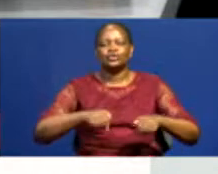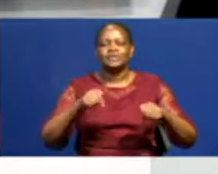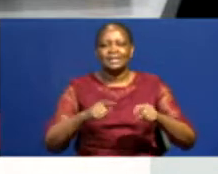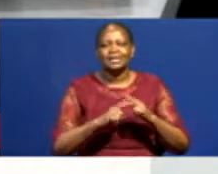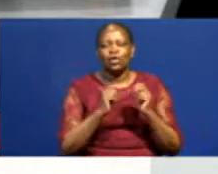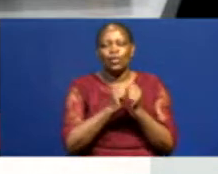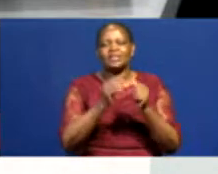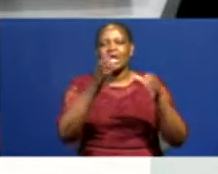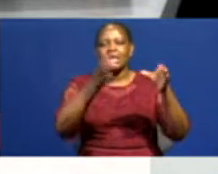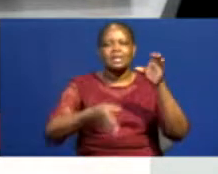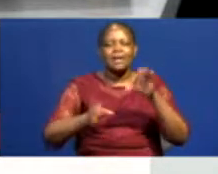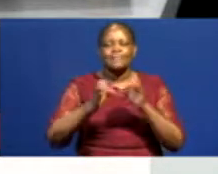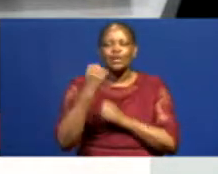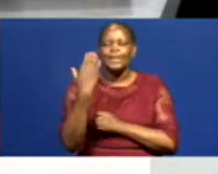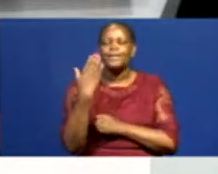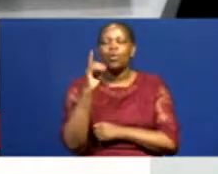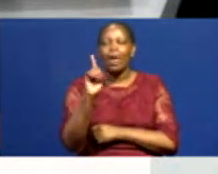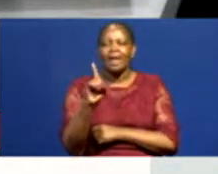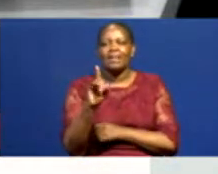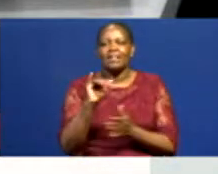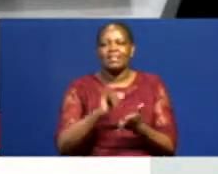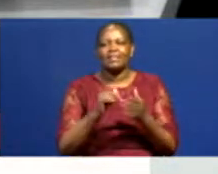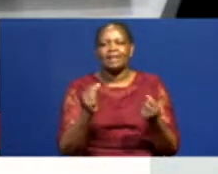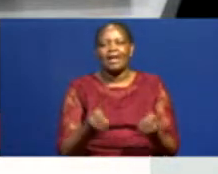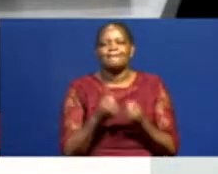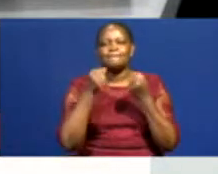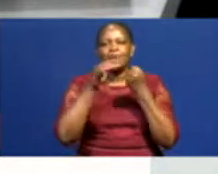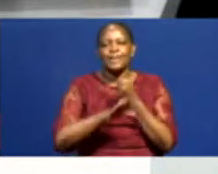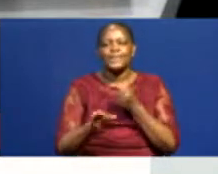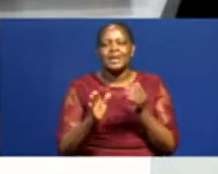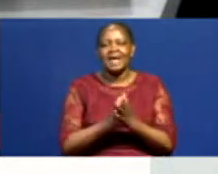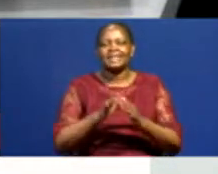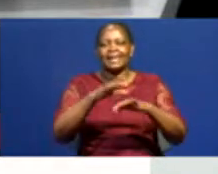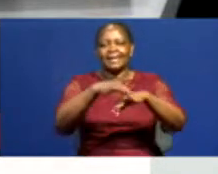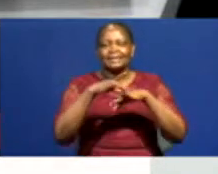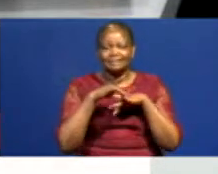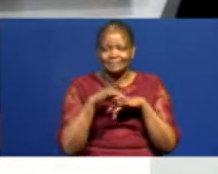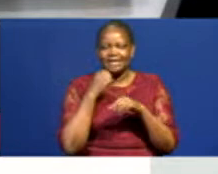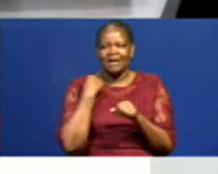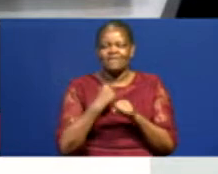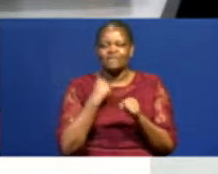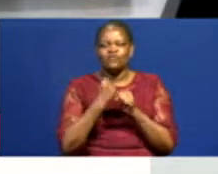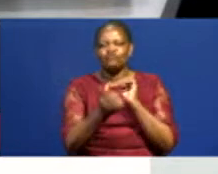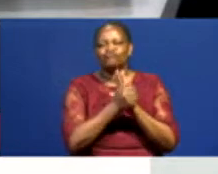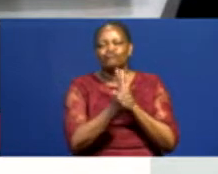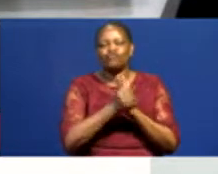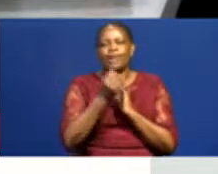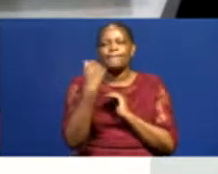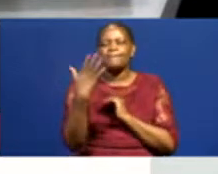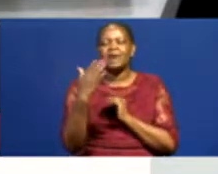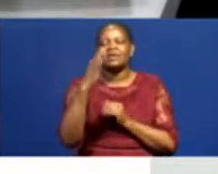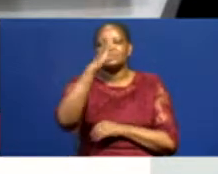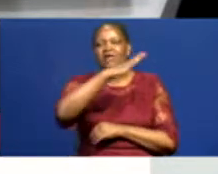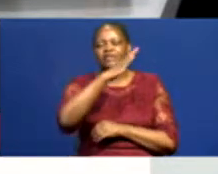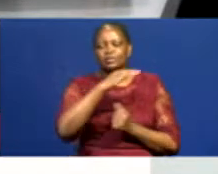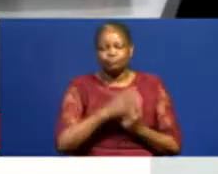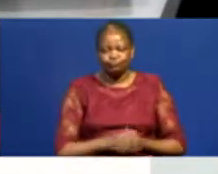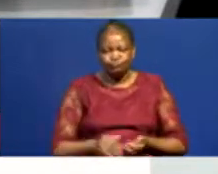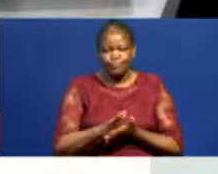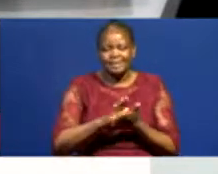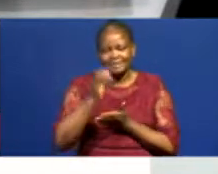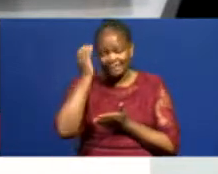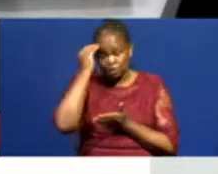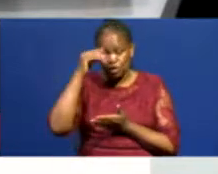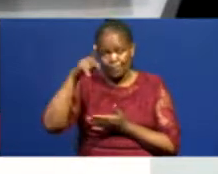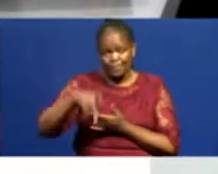with chemistry, paper one, that happened in the morning, and English functional skills paper in the afternoon. Basic Education